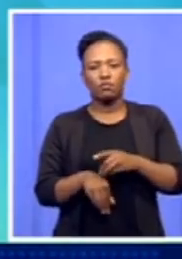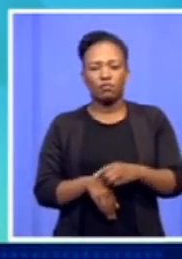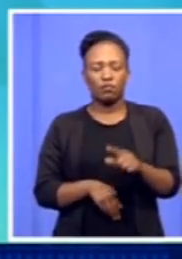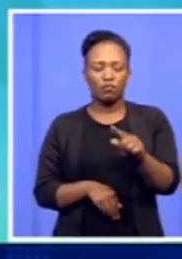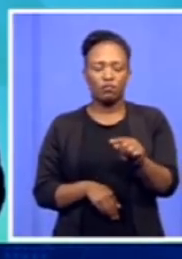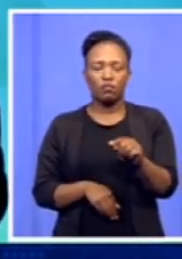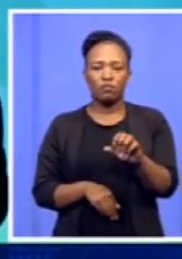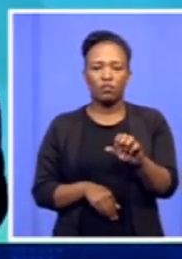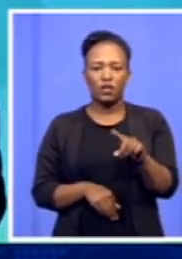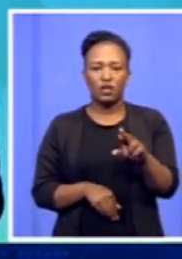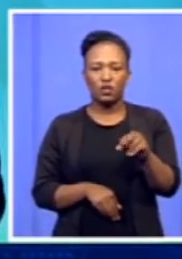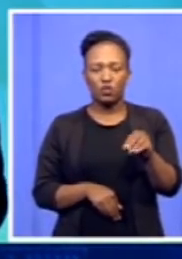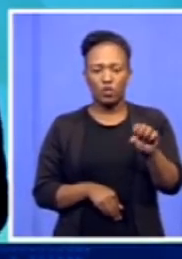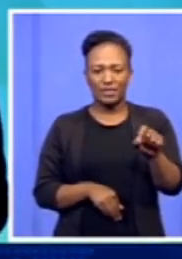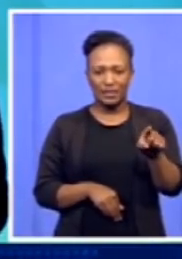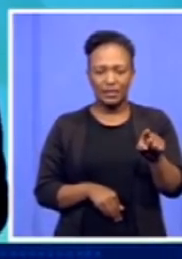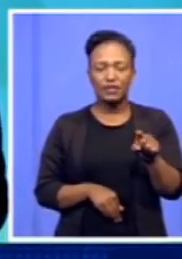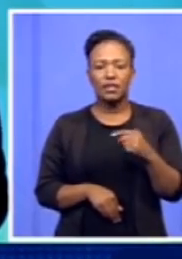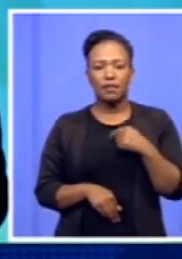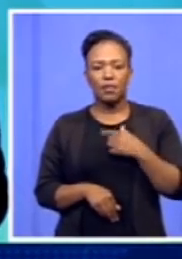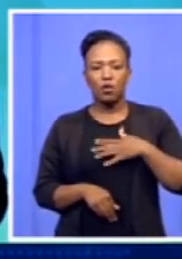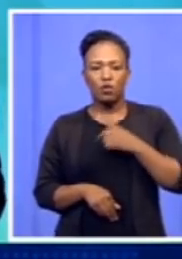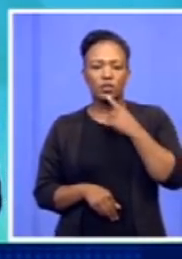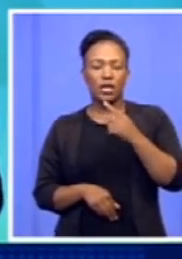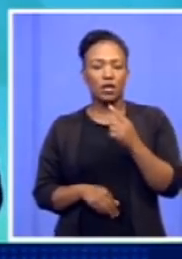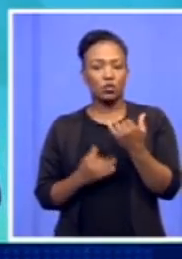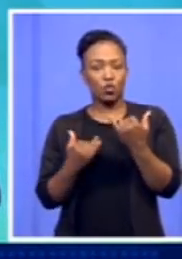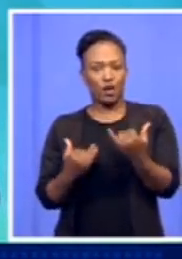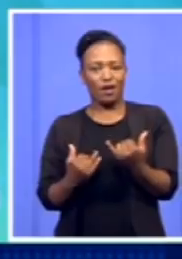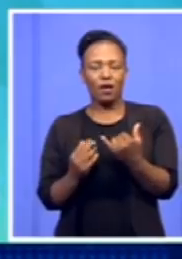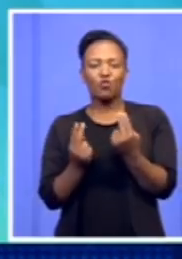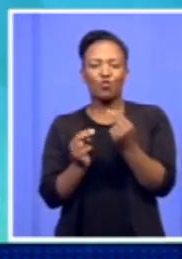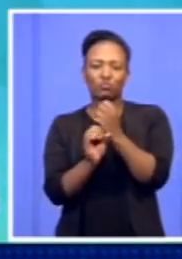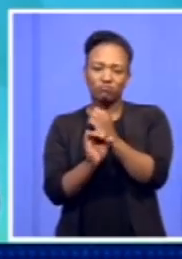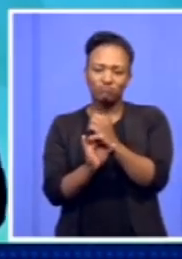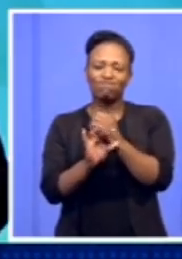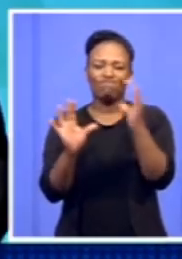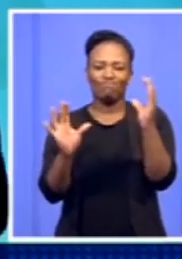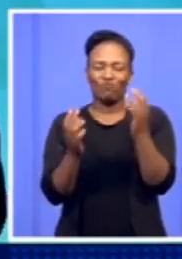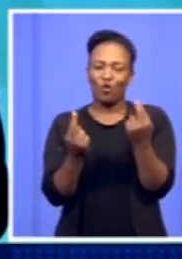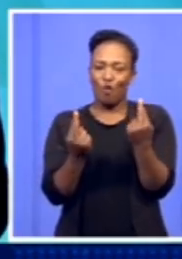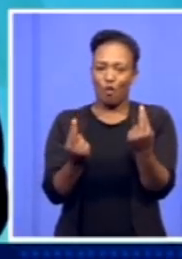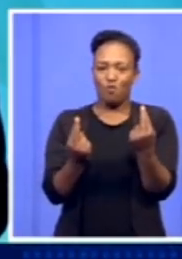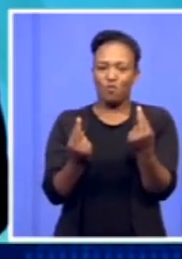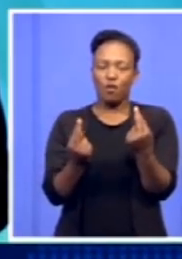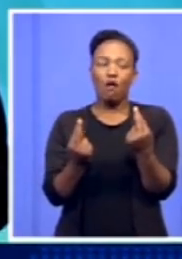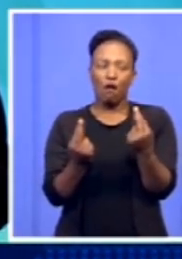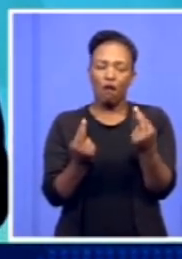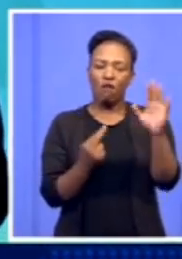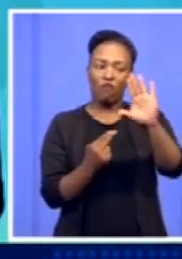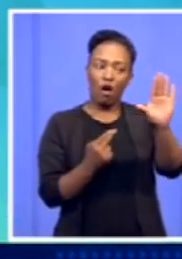that today really marks a new dawn, a dawn of hope and promise for the African continent, and indeed all her